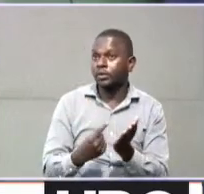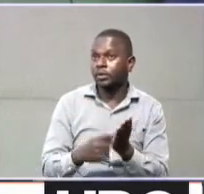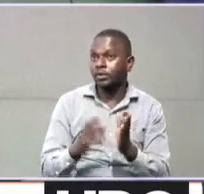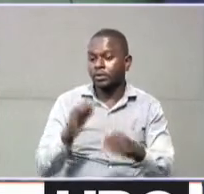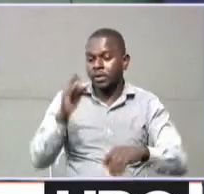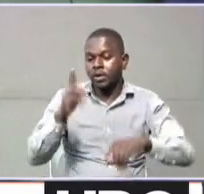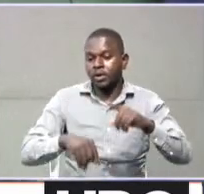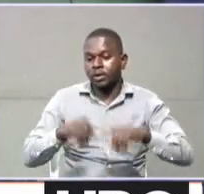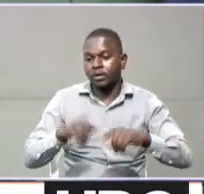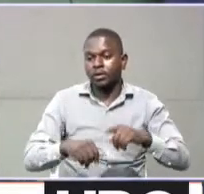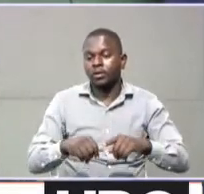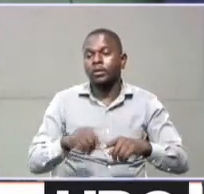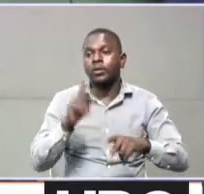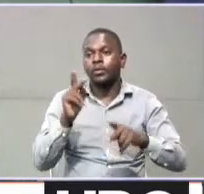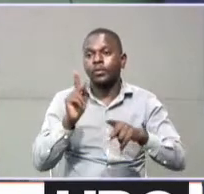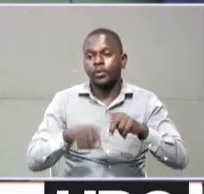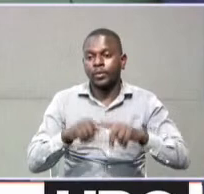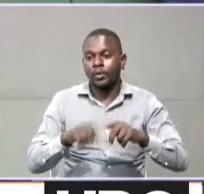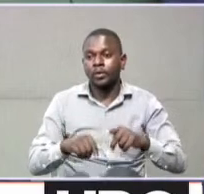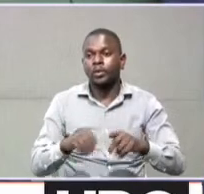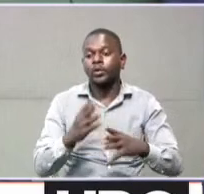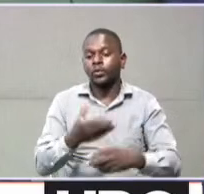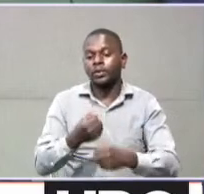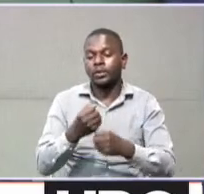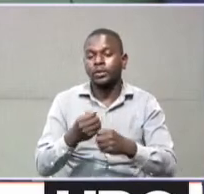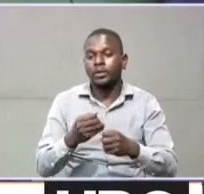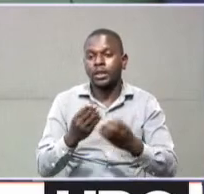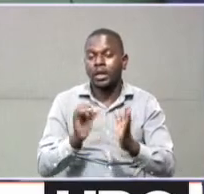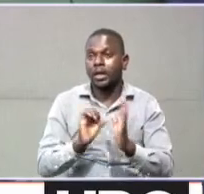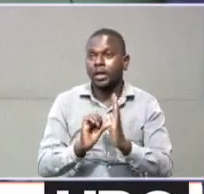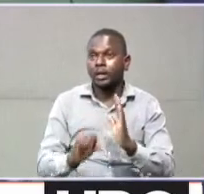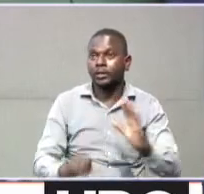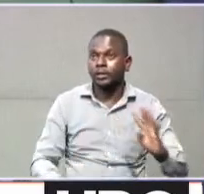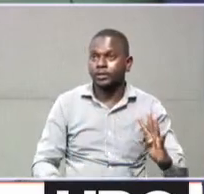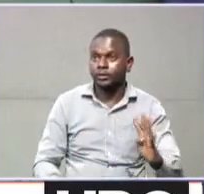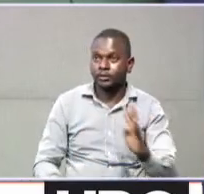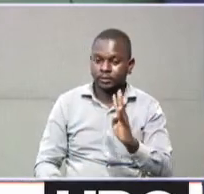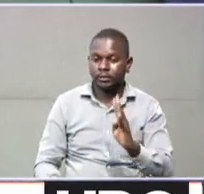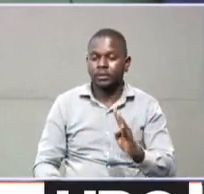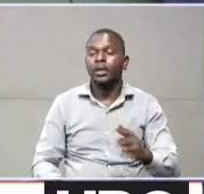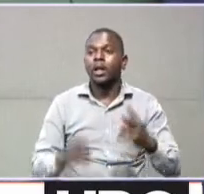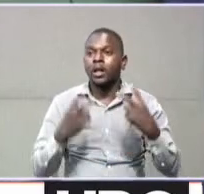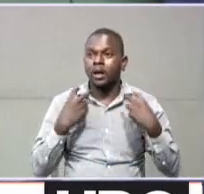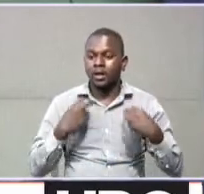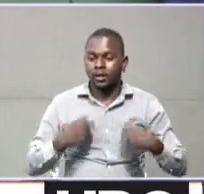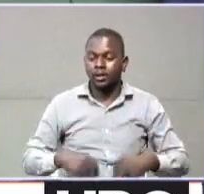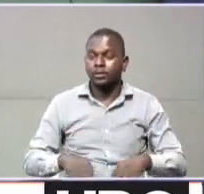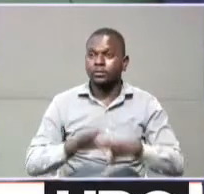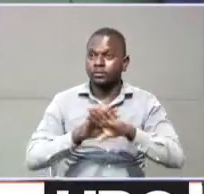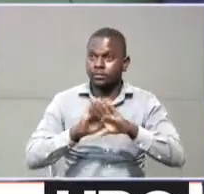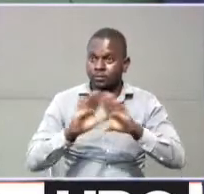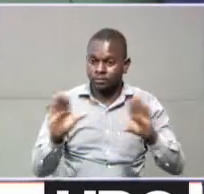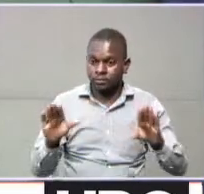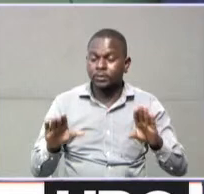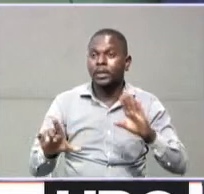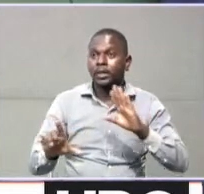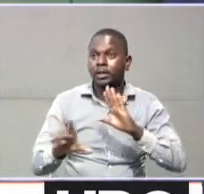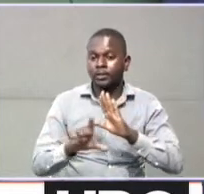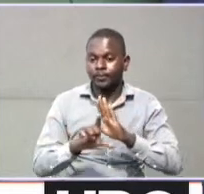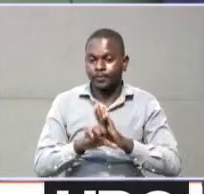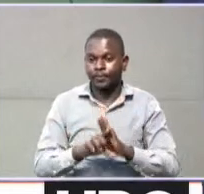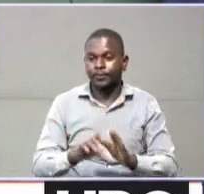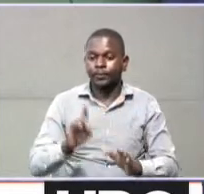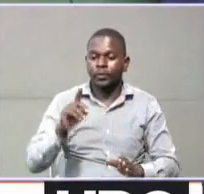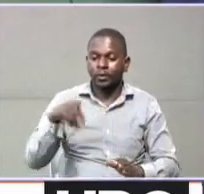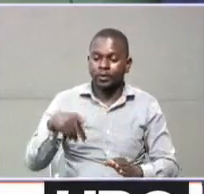and the political parties and organizations act number four that the attorney general clarifies the legality of the